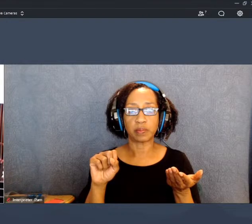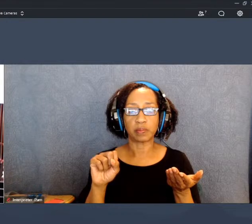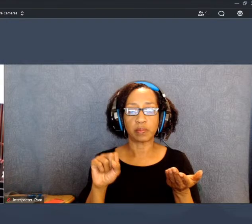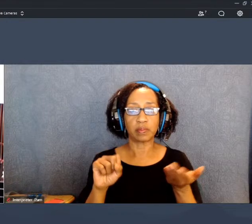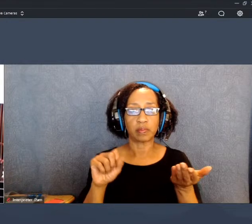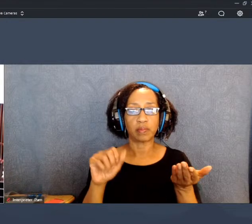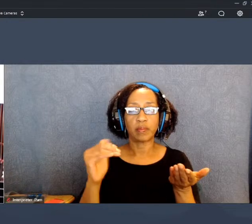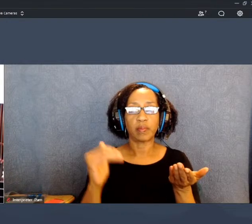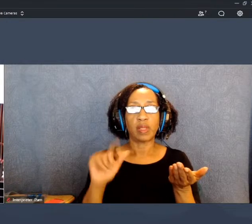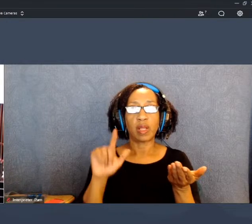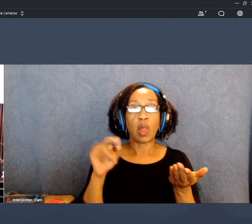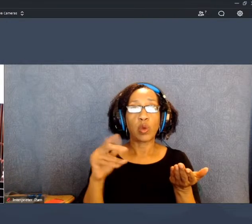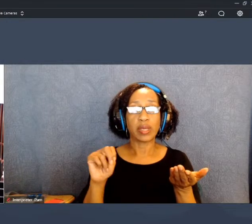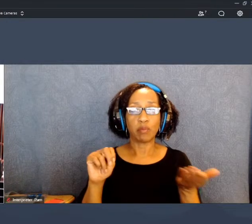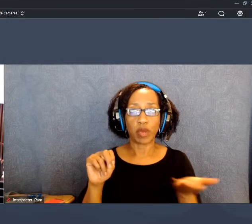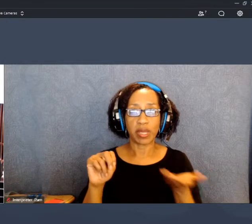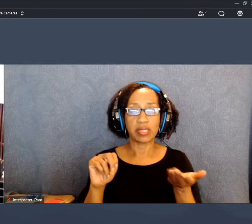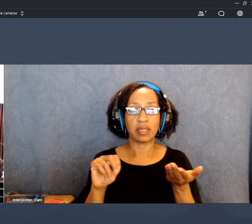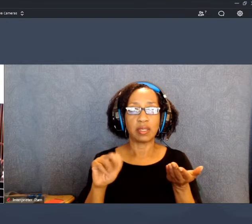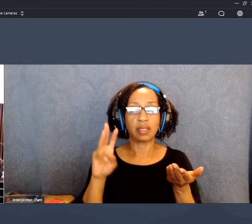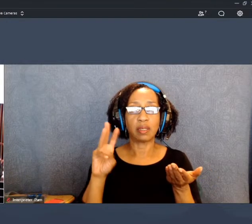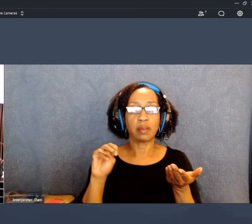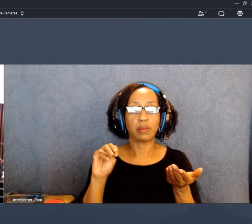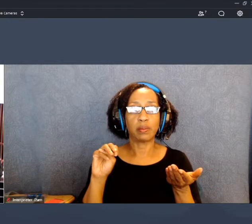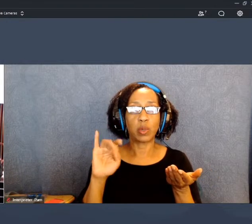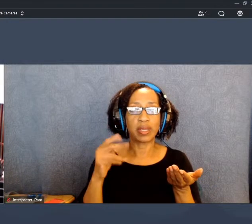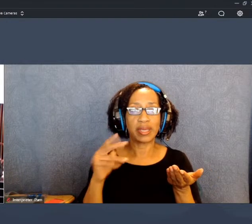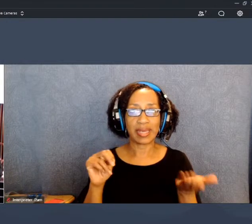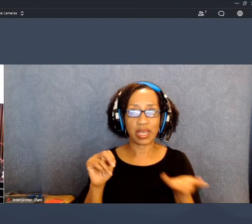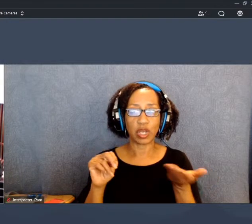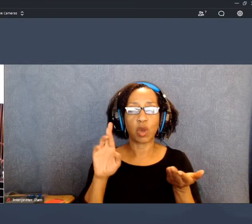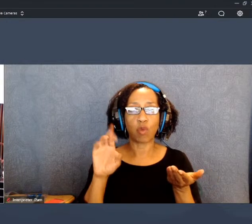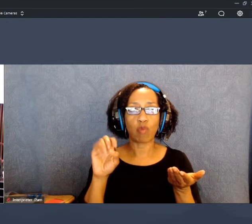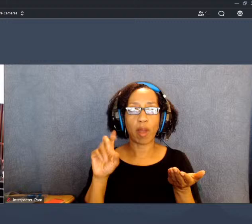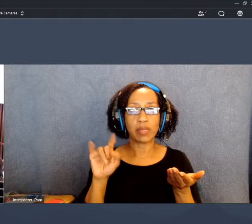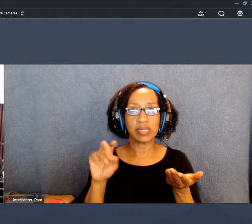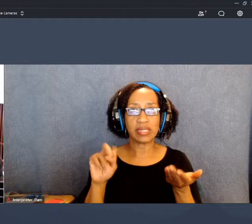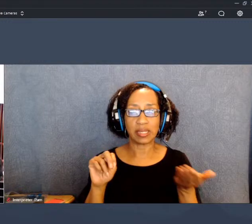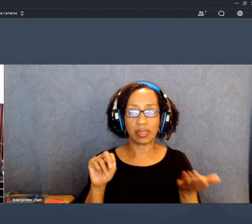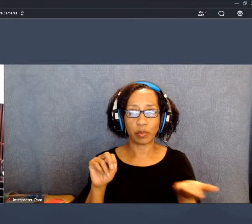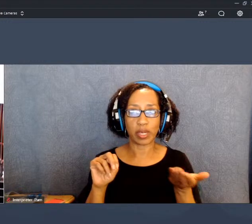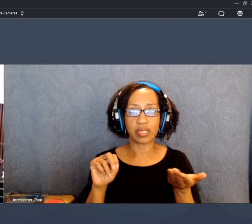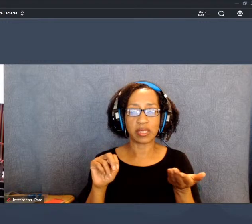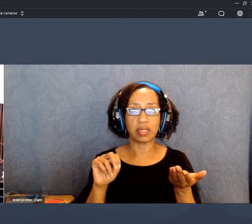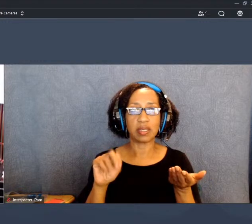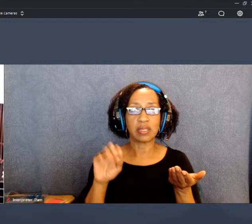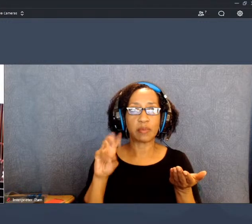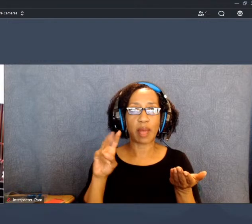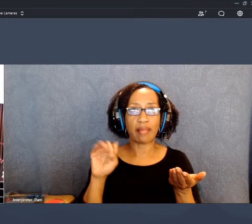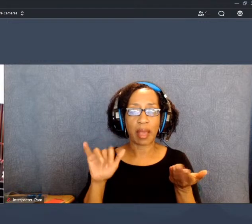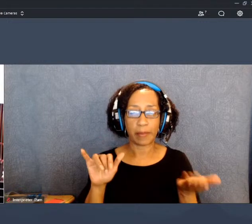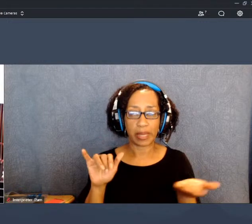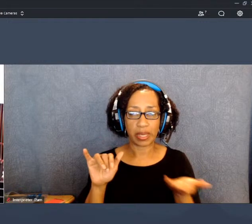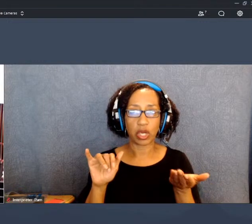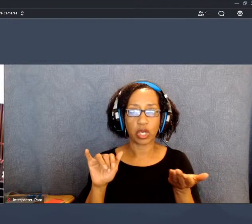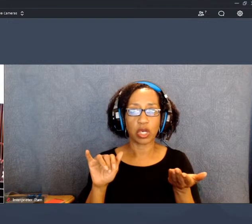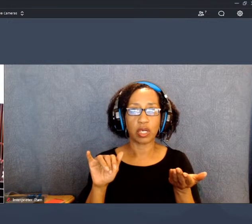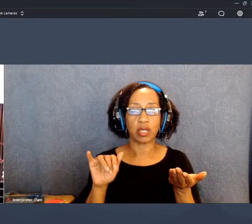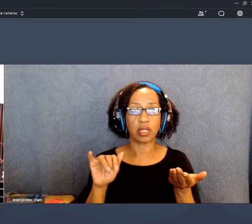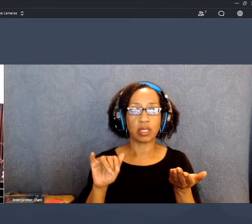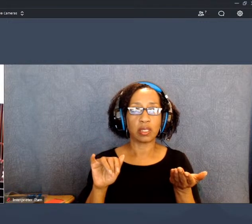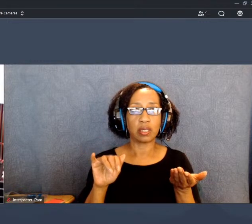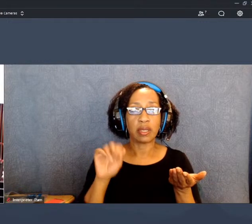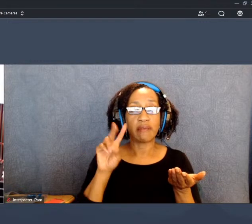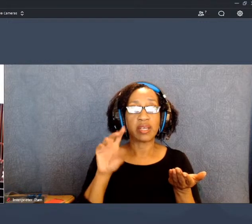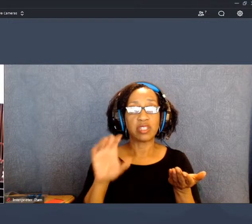Logan. Present. Morgan. Here. Robinson. Present. Smiley. I'm here. Vice